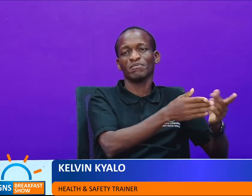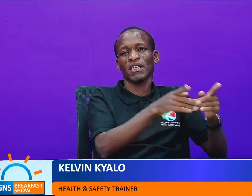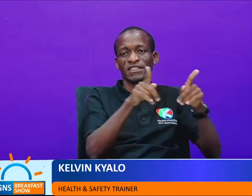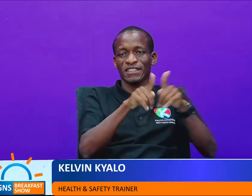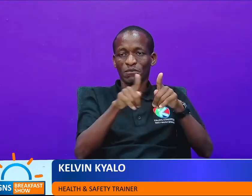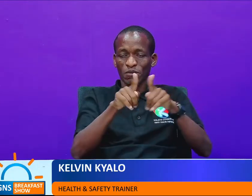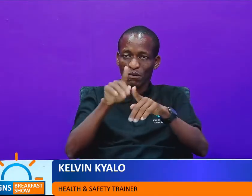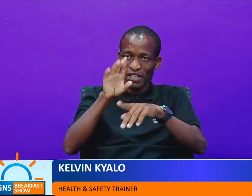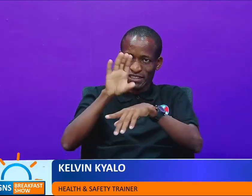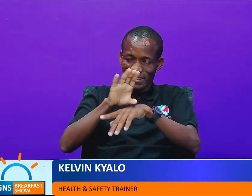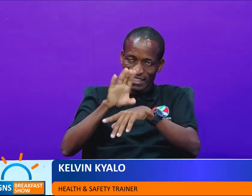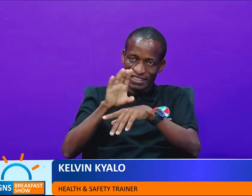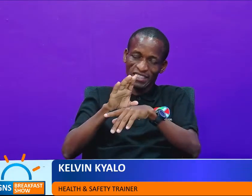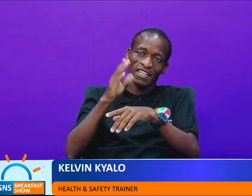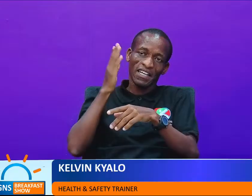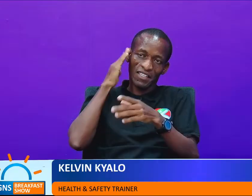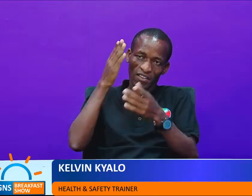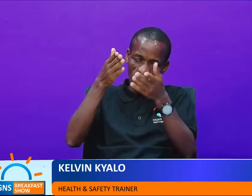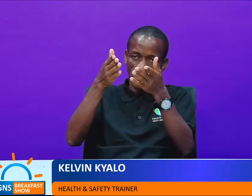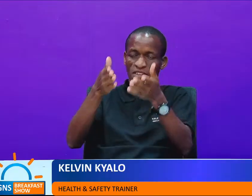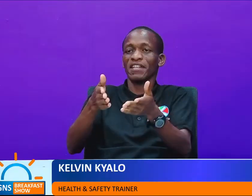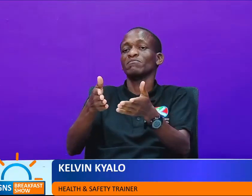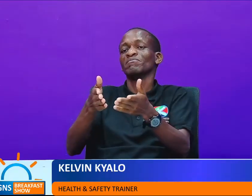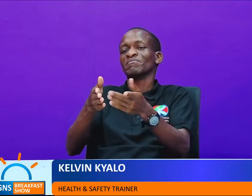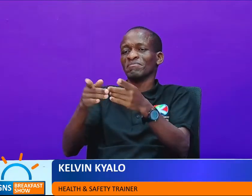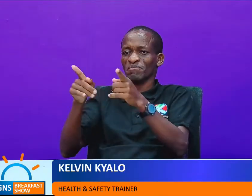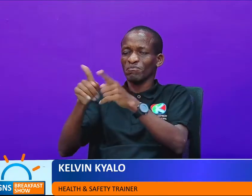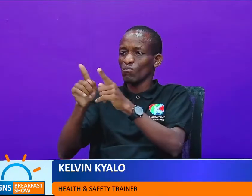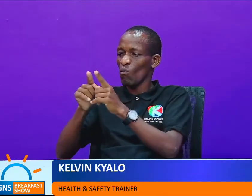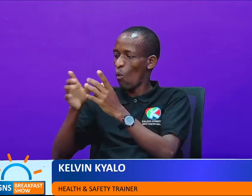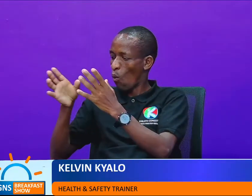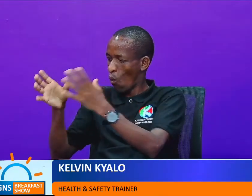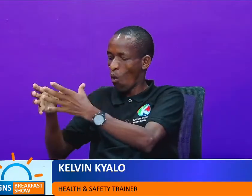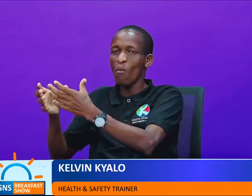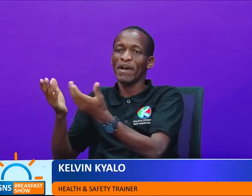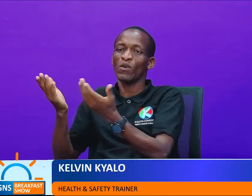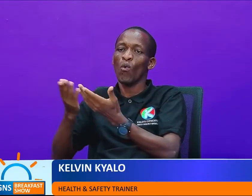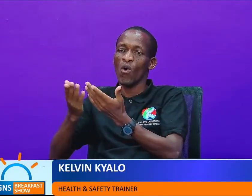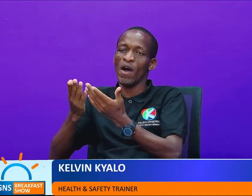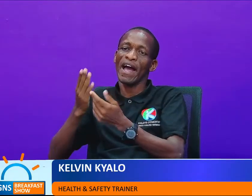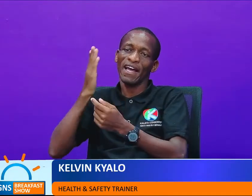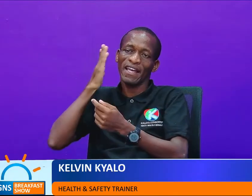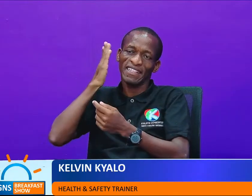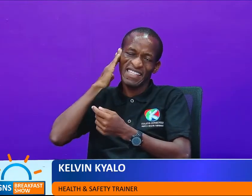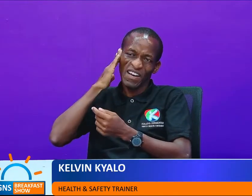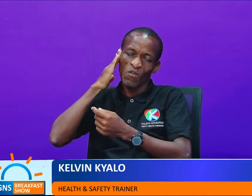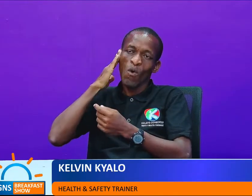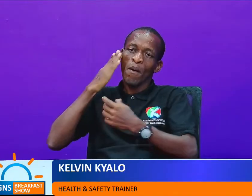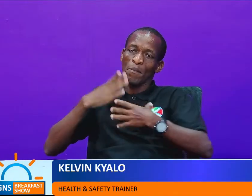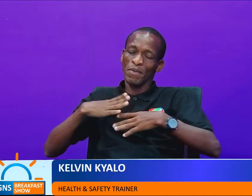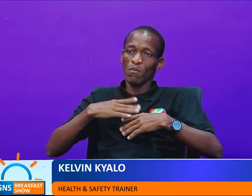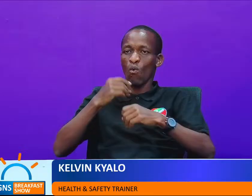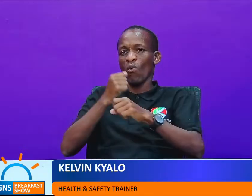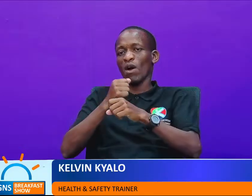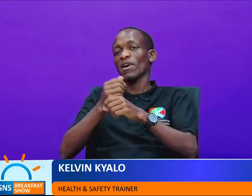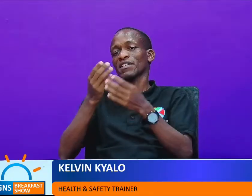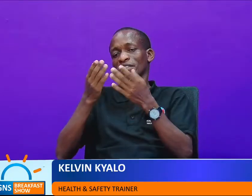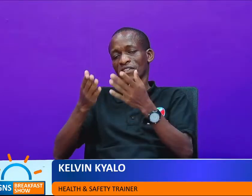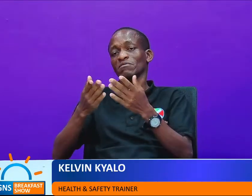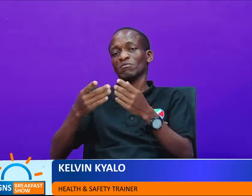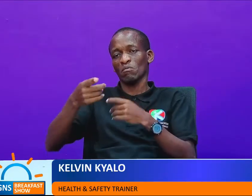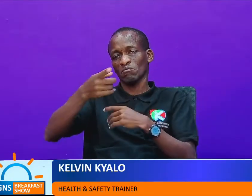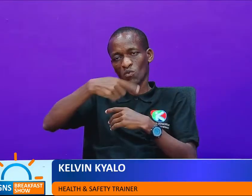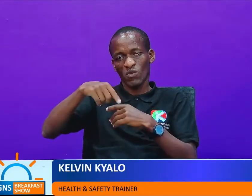Most of the times we train in schools, churches. We've trained in schools. We've trained in churches. We've trained